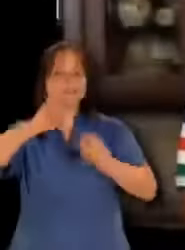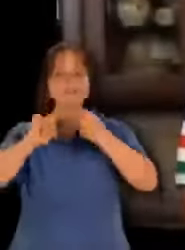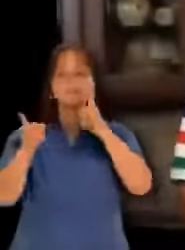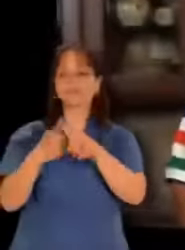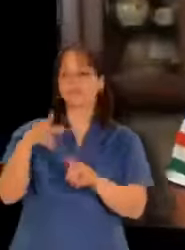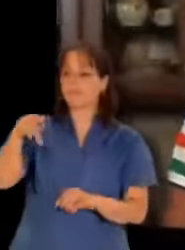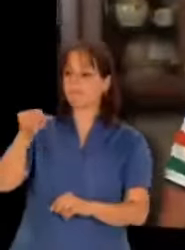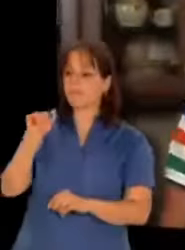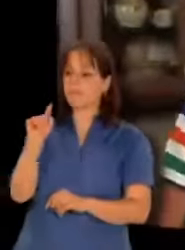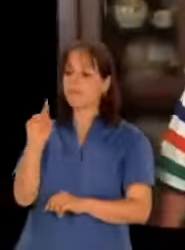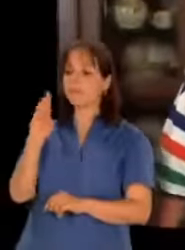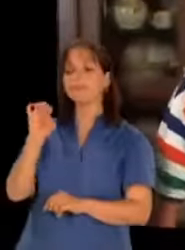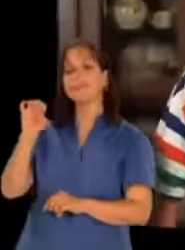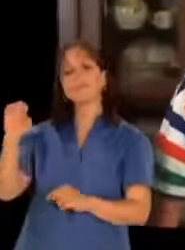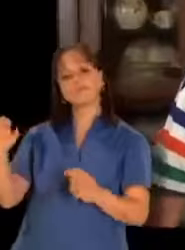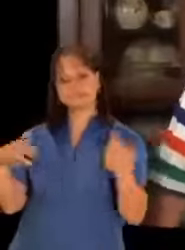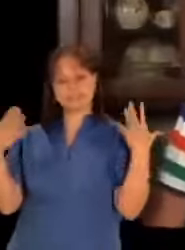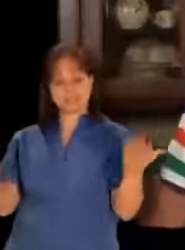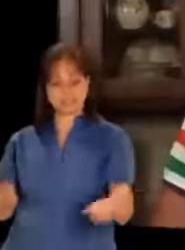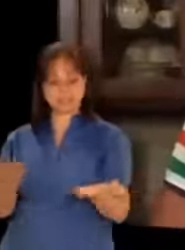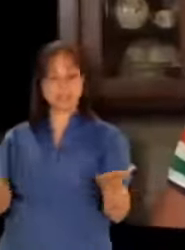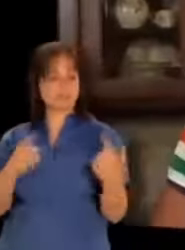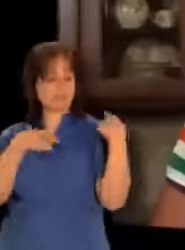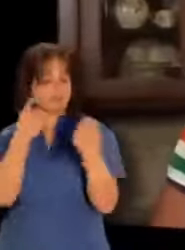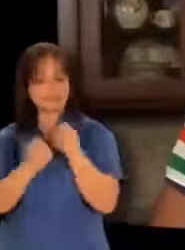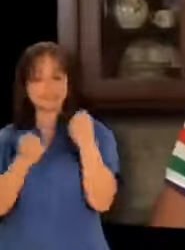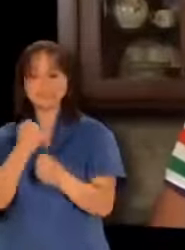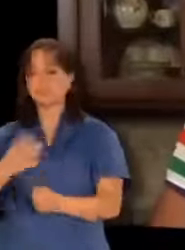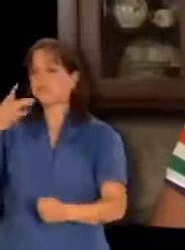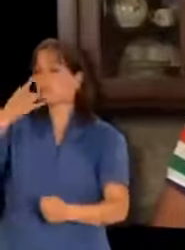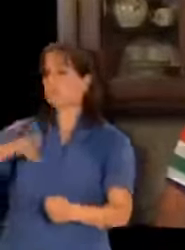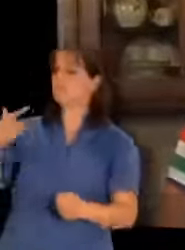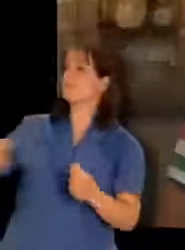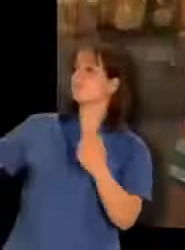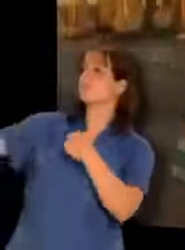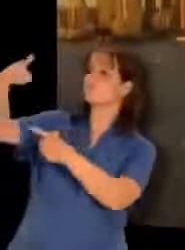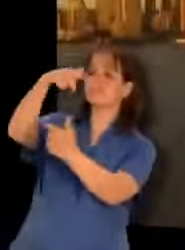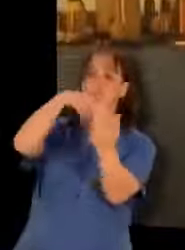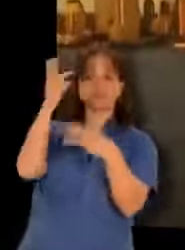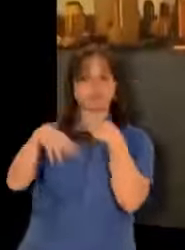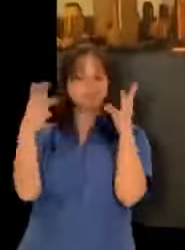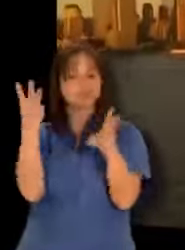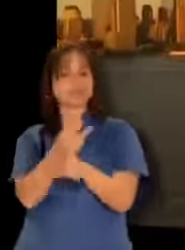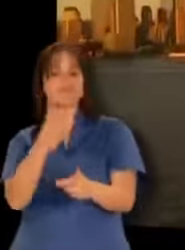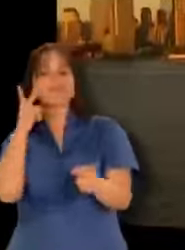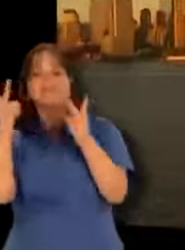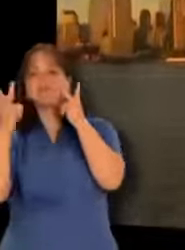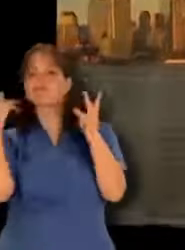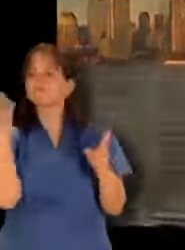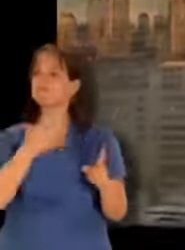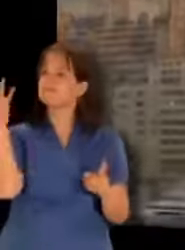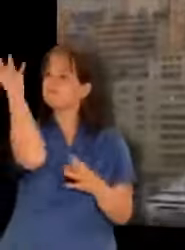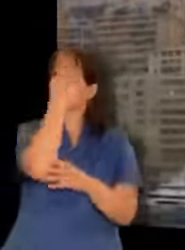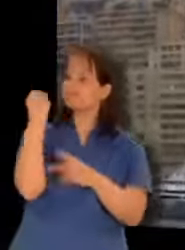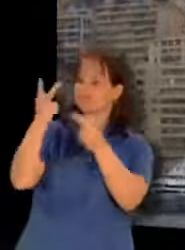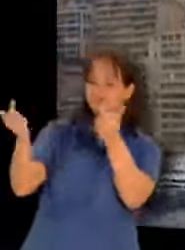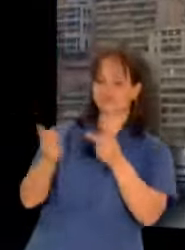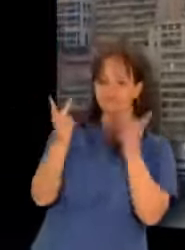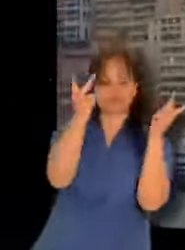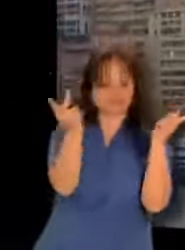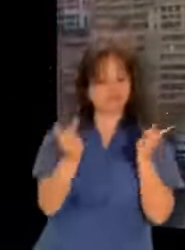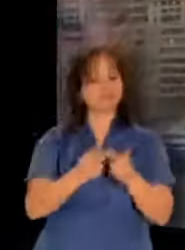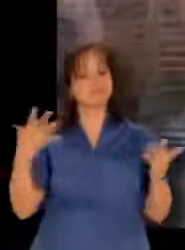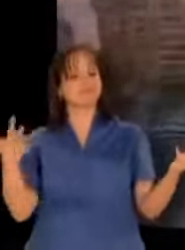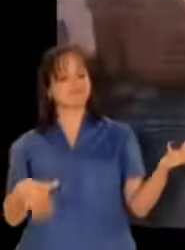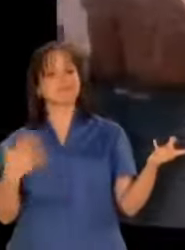Hello friends, Pat Boone here. Over the years, I've been very fortunate to be able to travel all over the world. I've been to beautiful places.